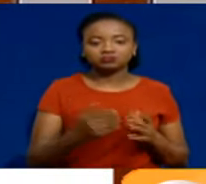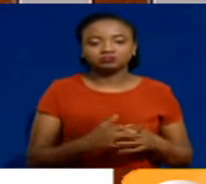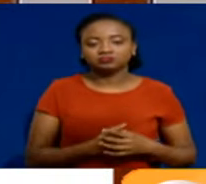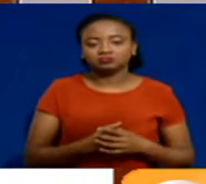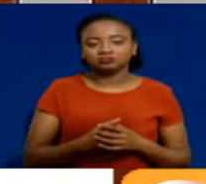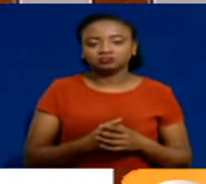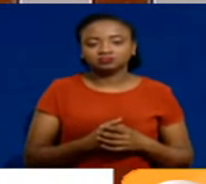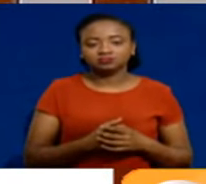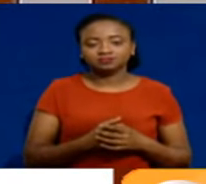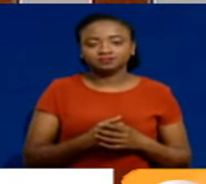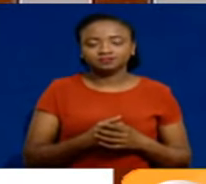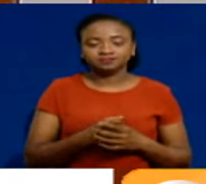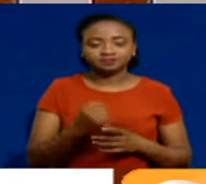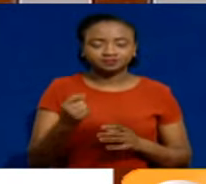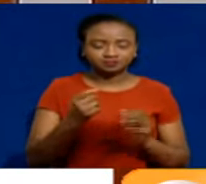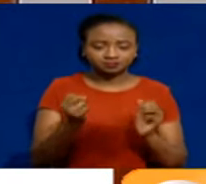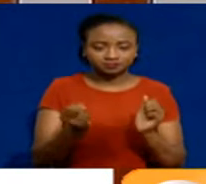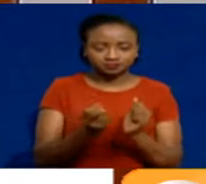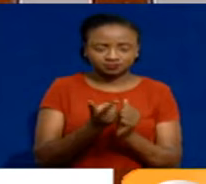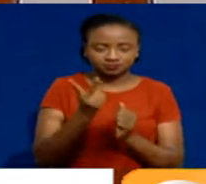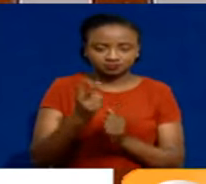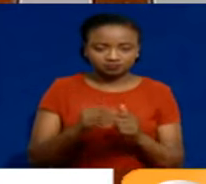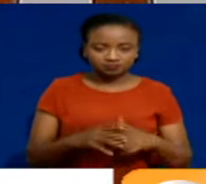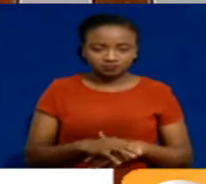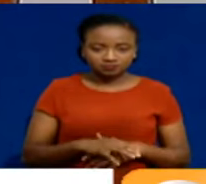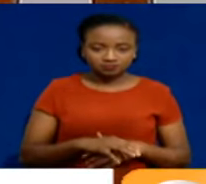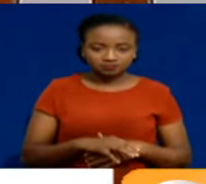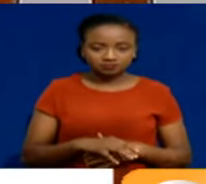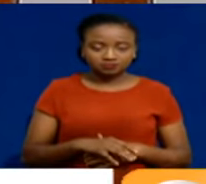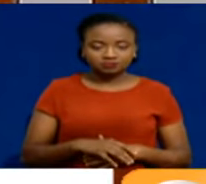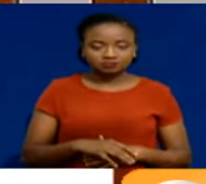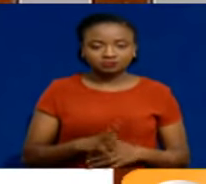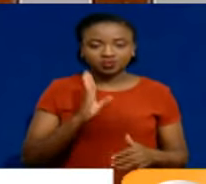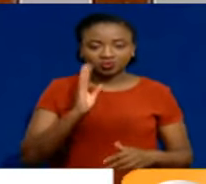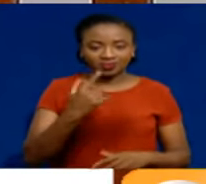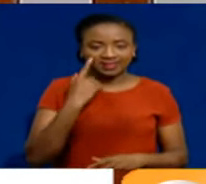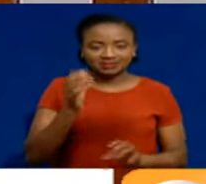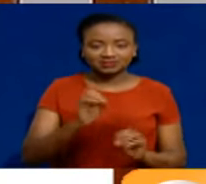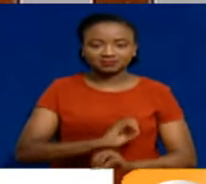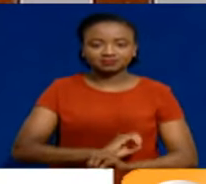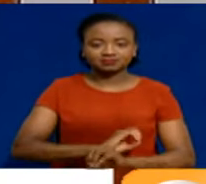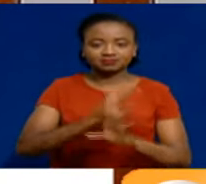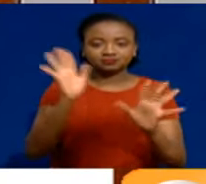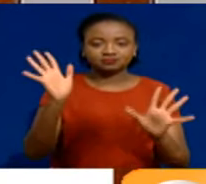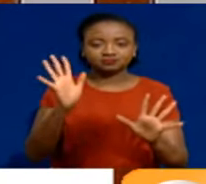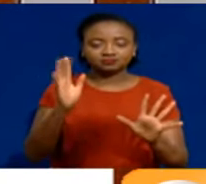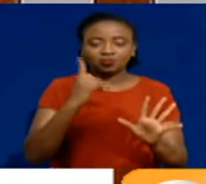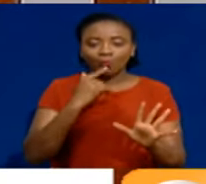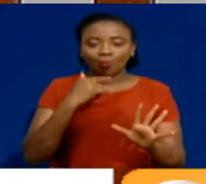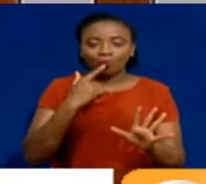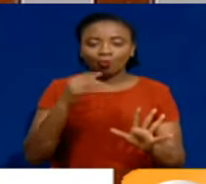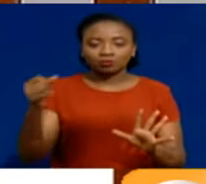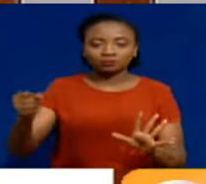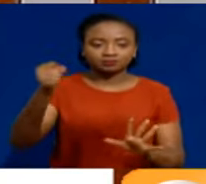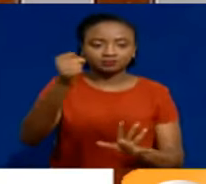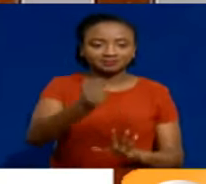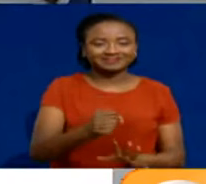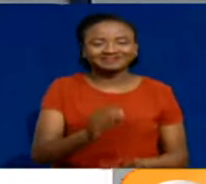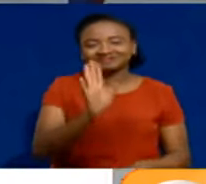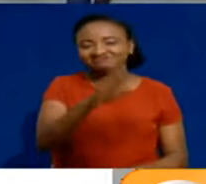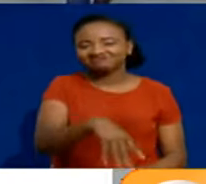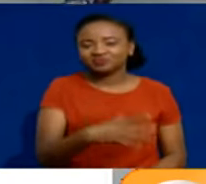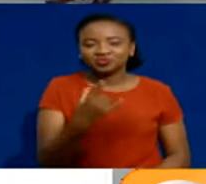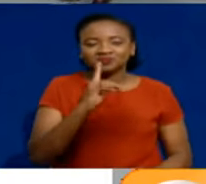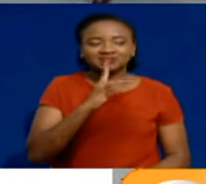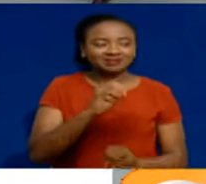December, the clear cut of who is taking. Yeah, in other words, you're not saying anything.